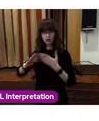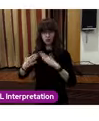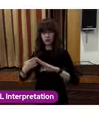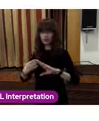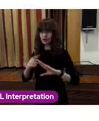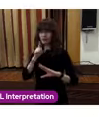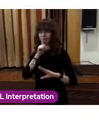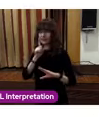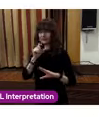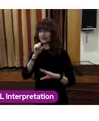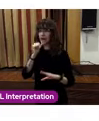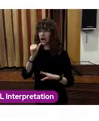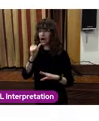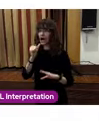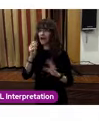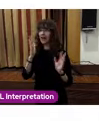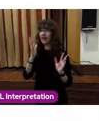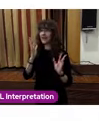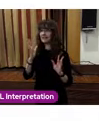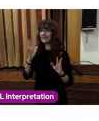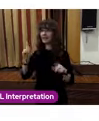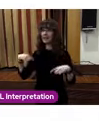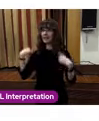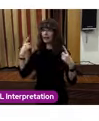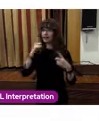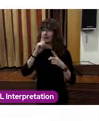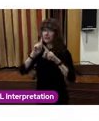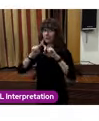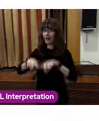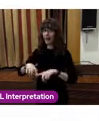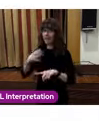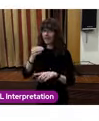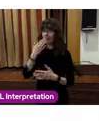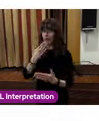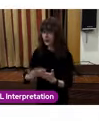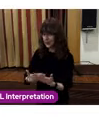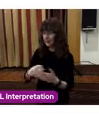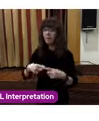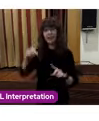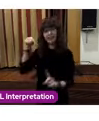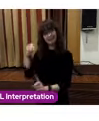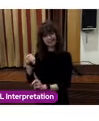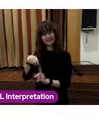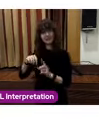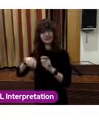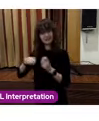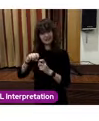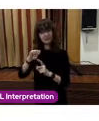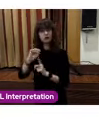history being the most reliable, but in terms of this matter,